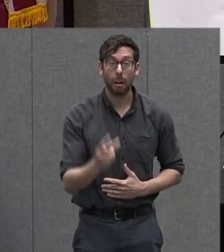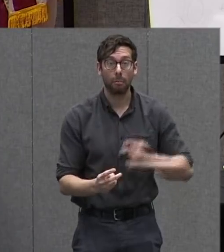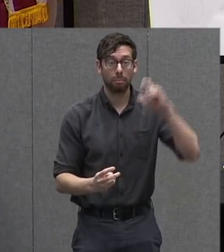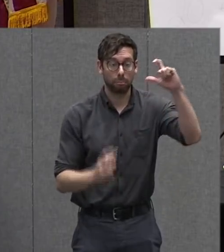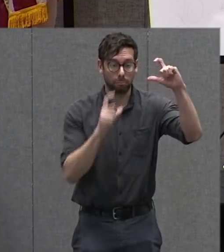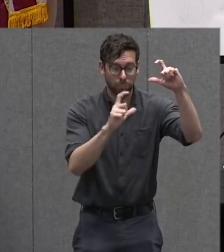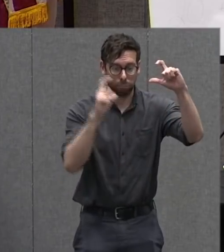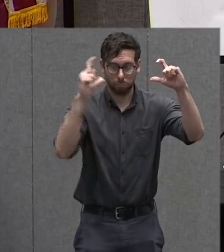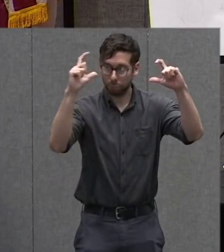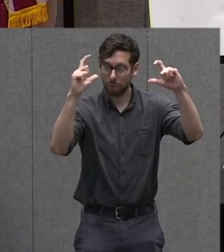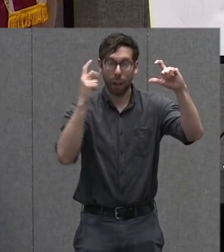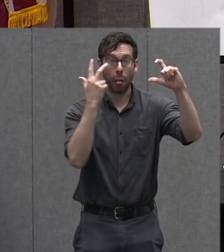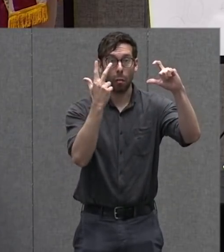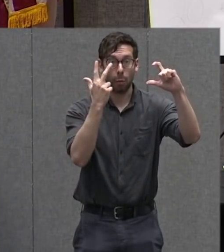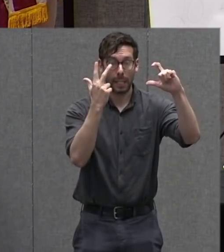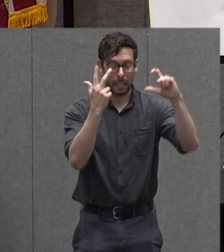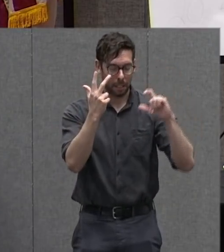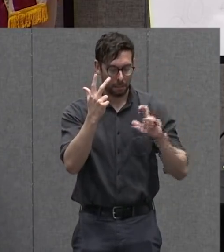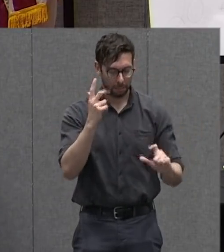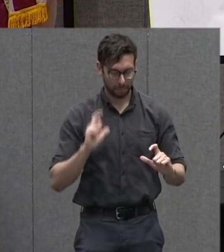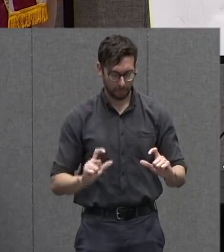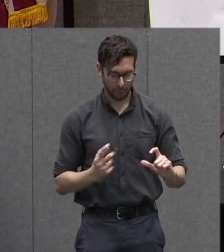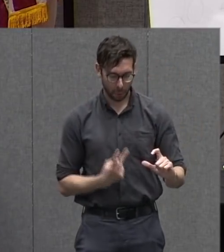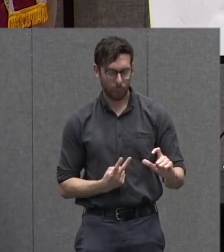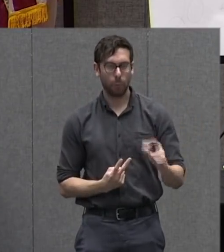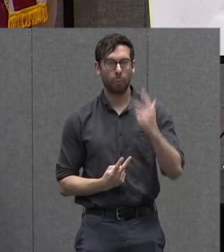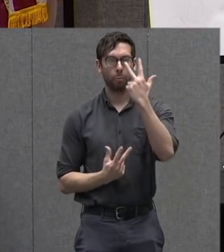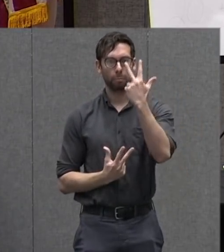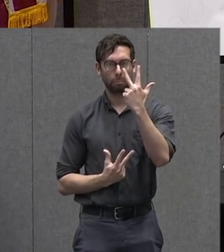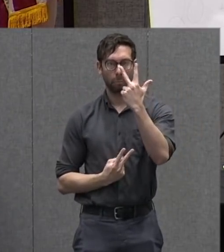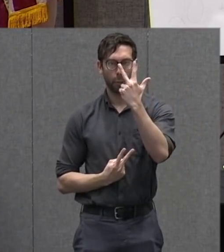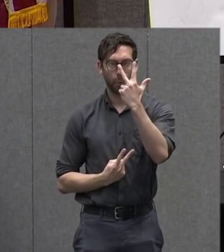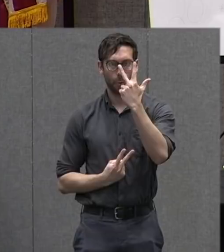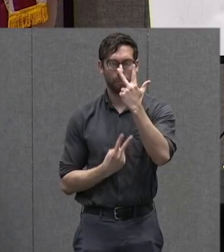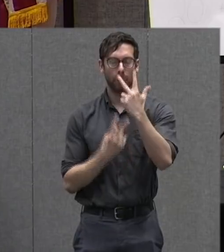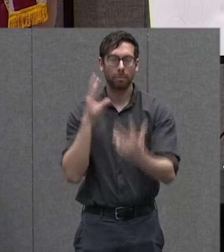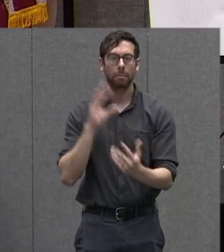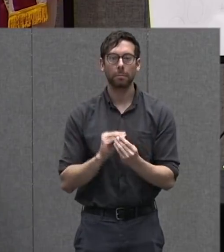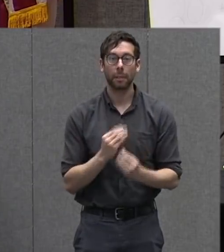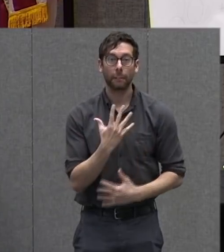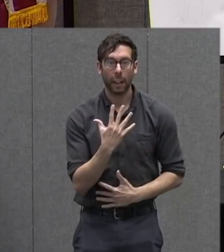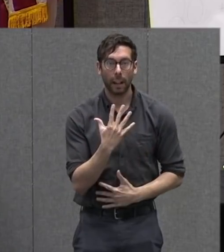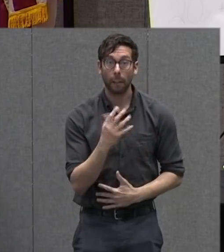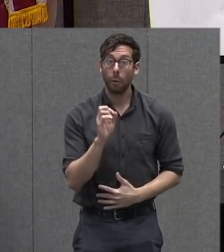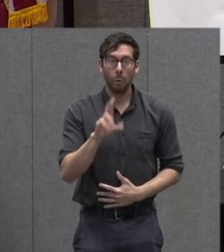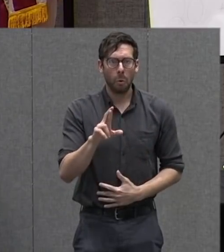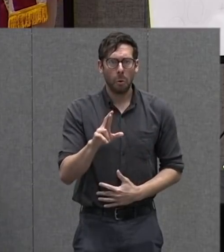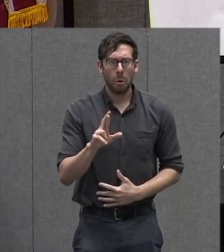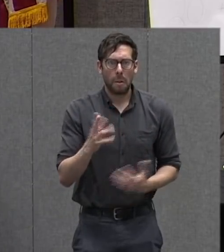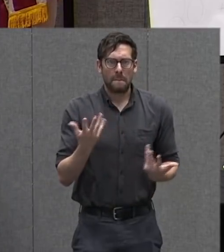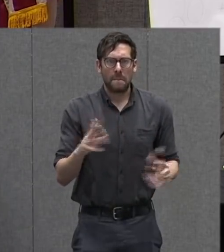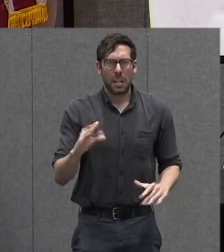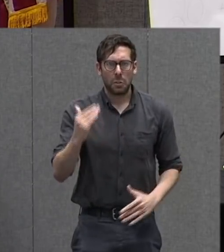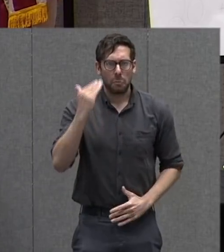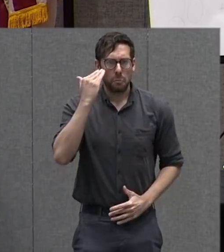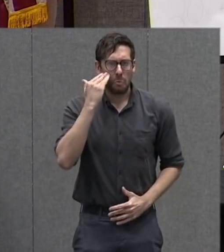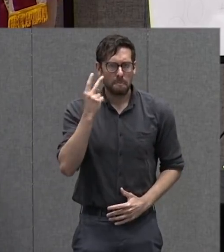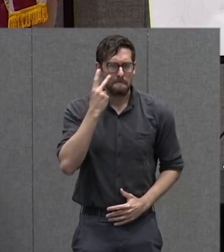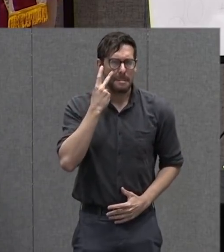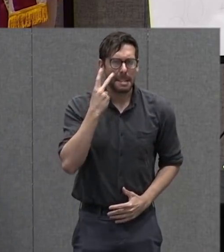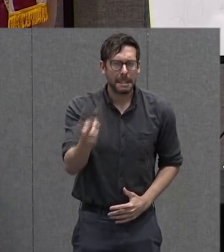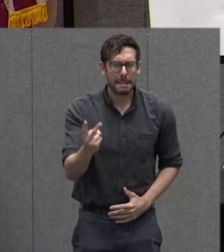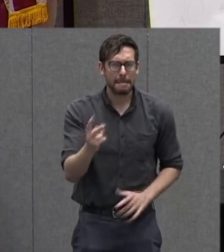5. Or maybe you just saw this pattern and said, this is the pattern for 5. And I just know that because I've seen this pattern on